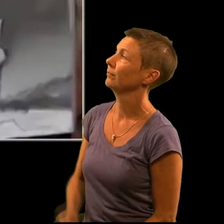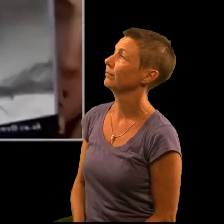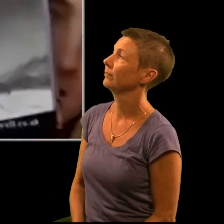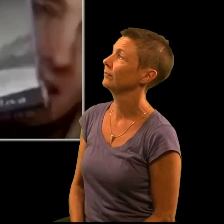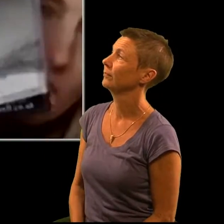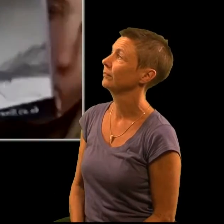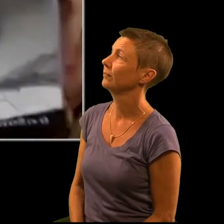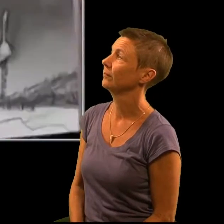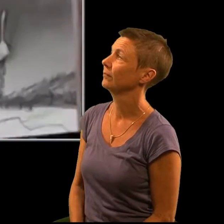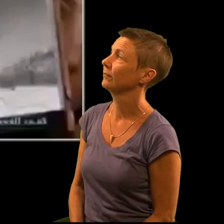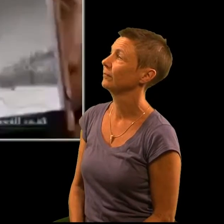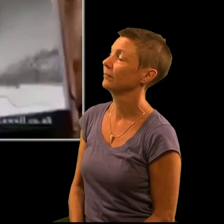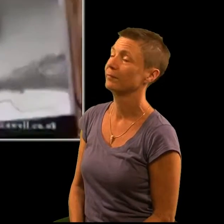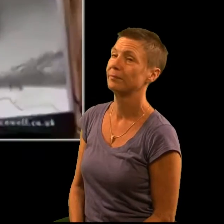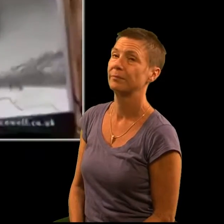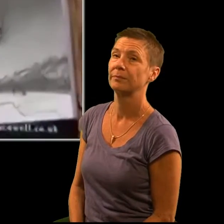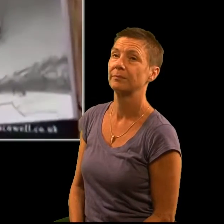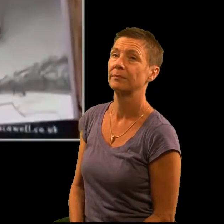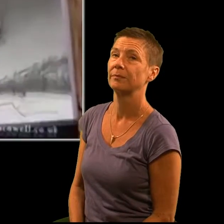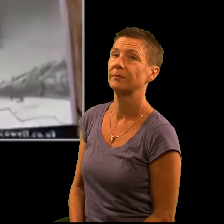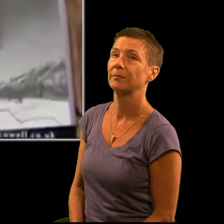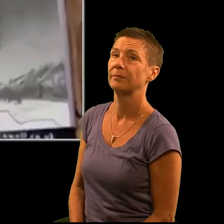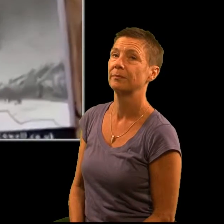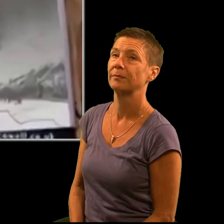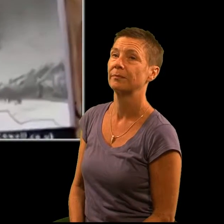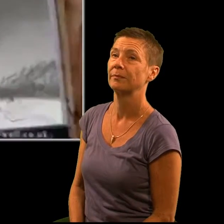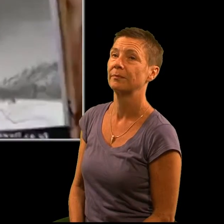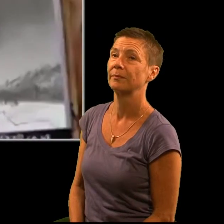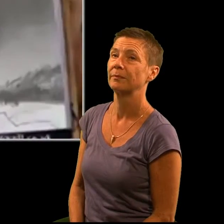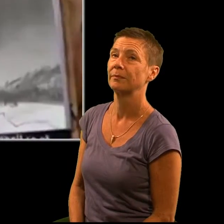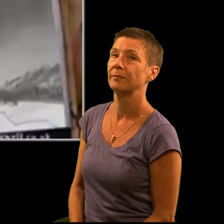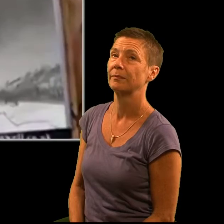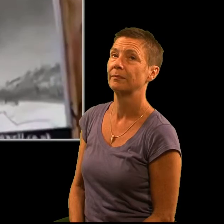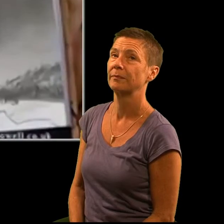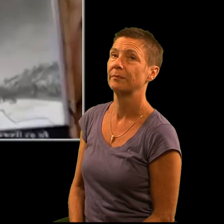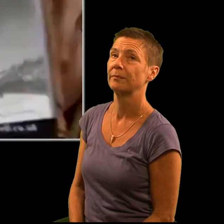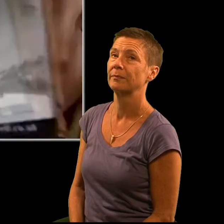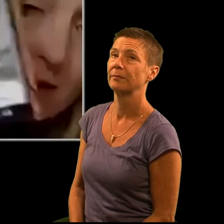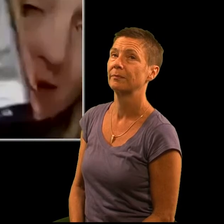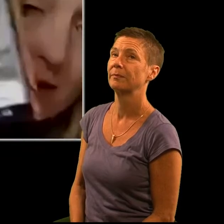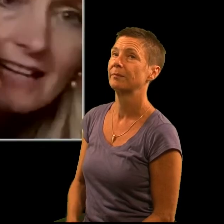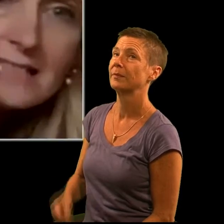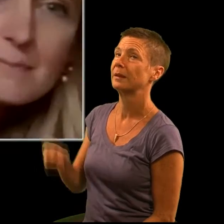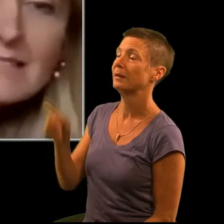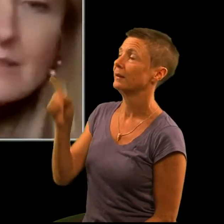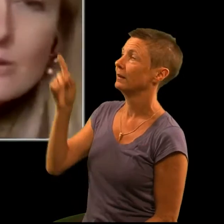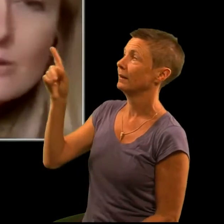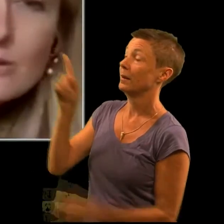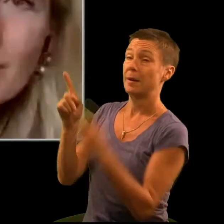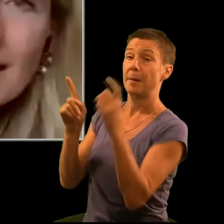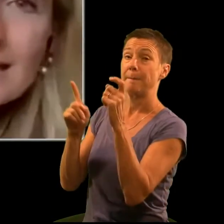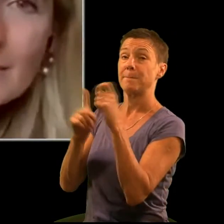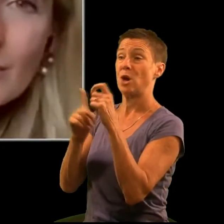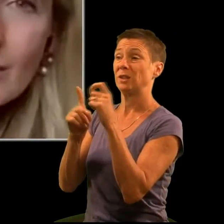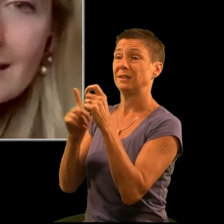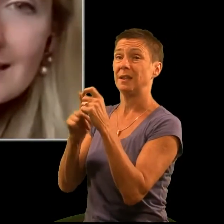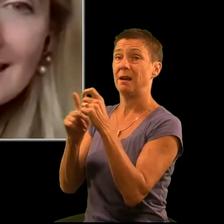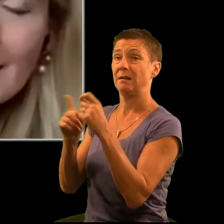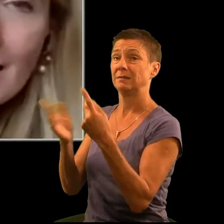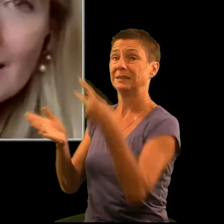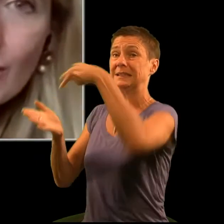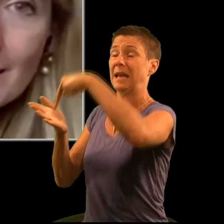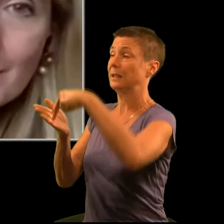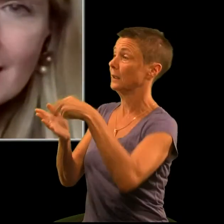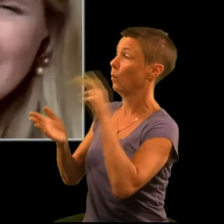wizards, and her walking boots are going after the greater giant, and she's staying. Anyway, so that's me sort of saying goodbye to the book,